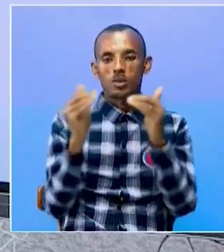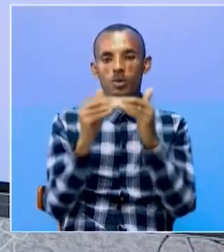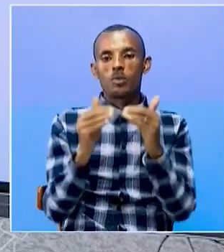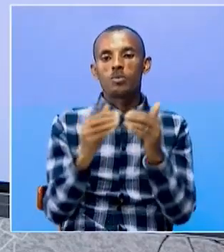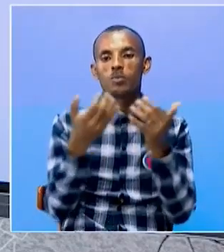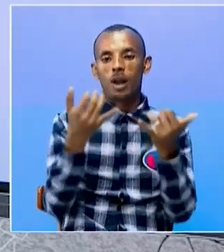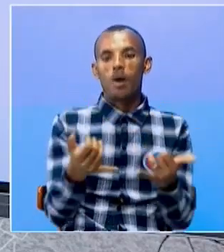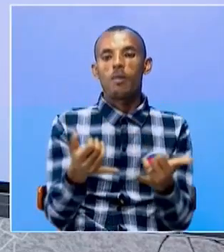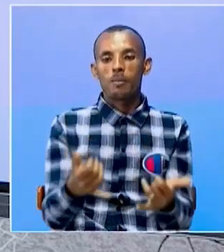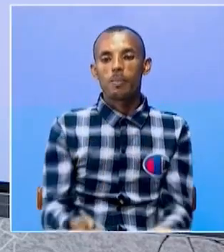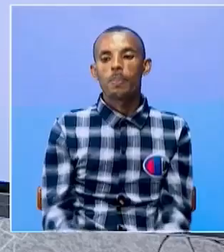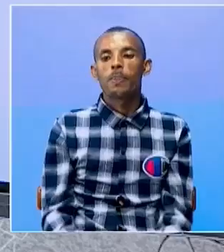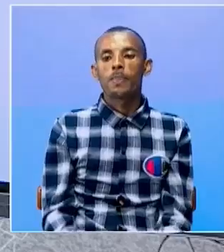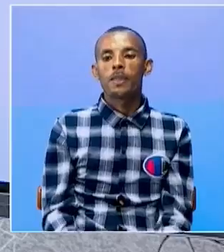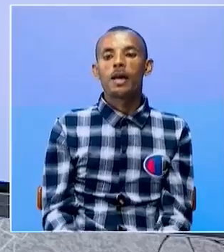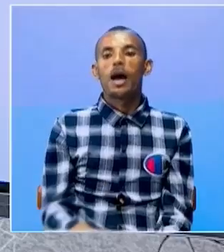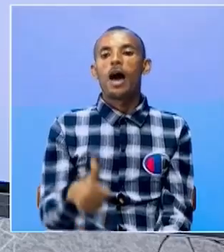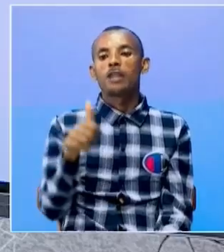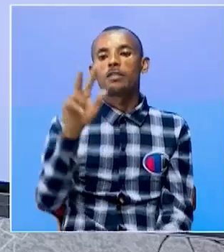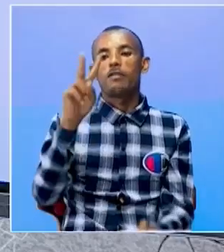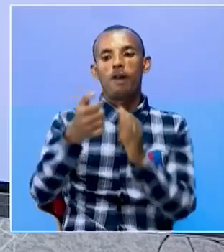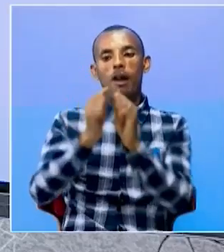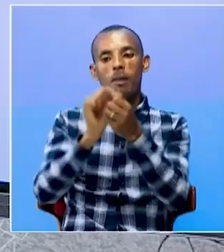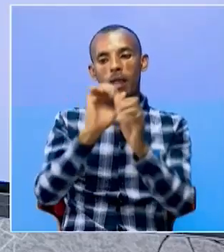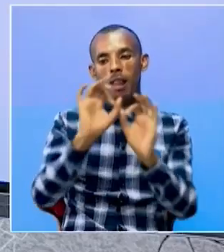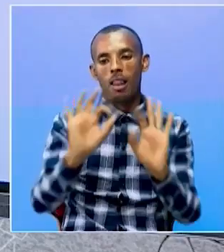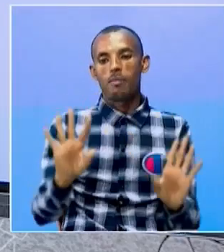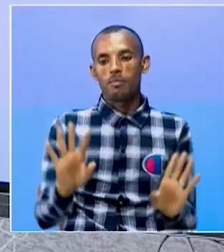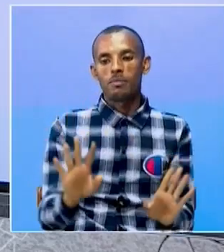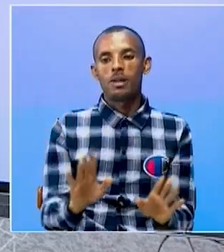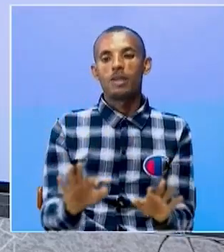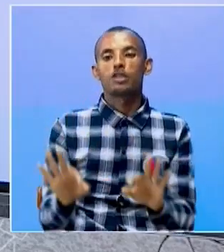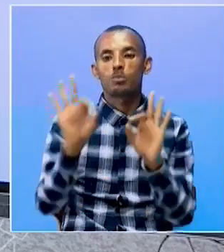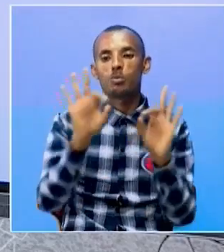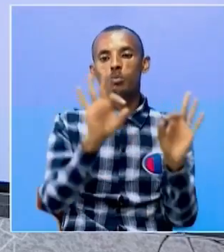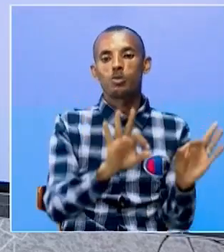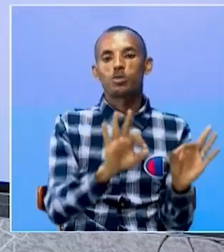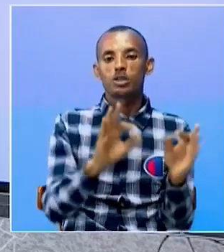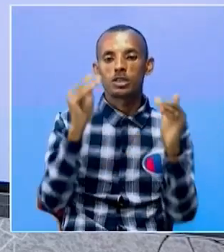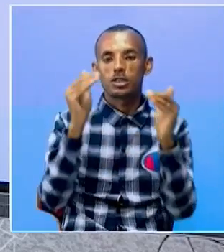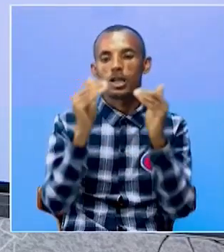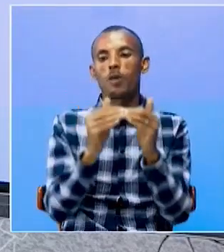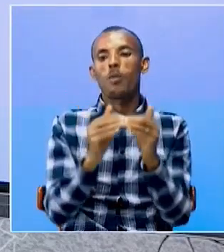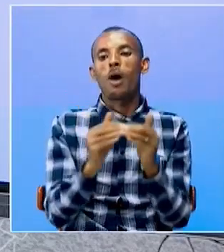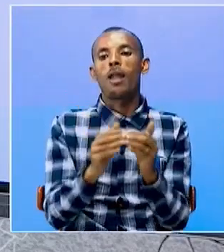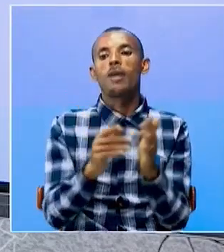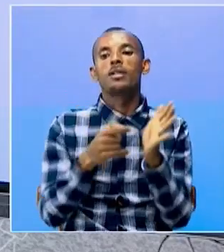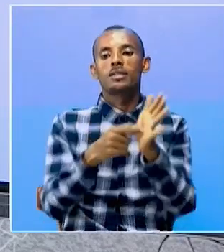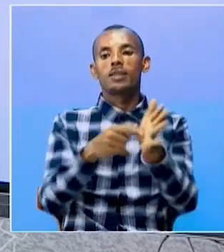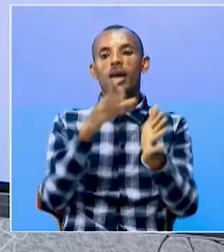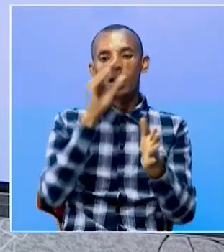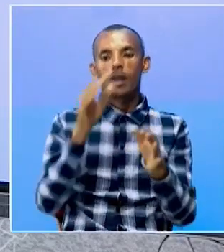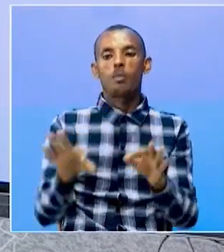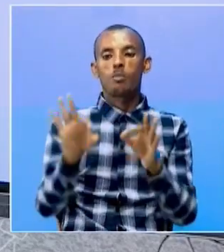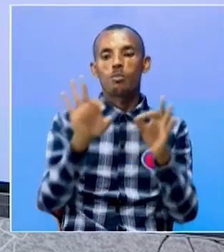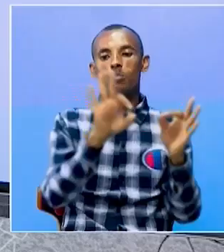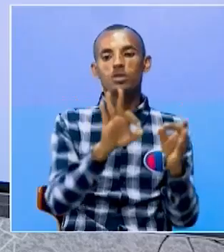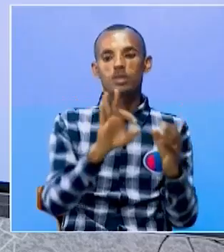Now, there is no other variable. Let's just put the equal sign and put the numbers on the other